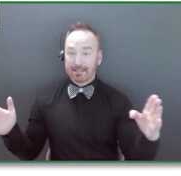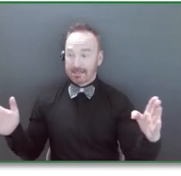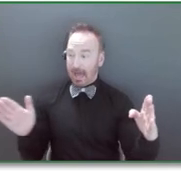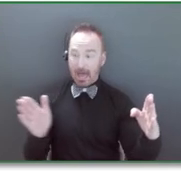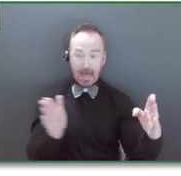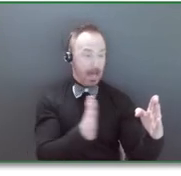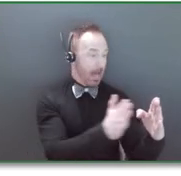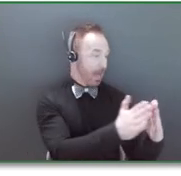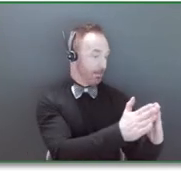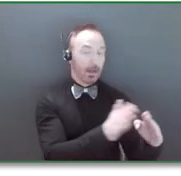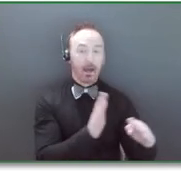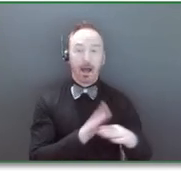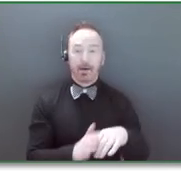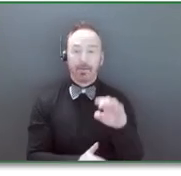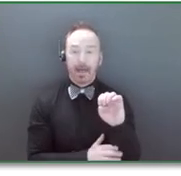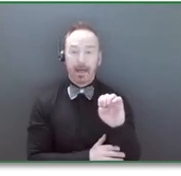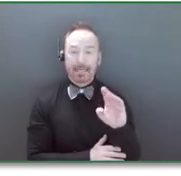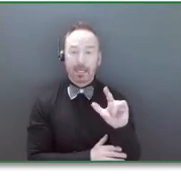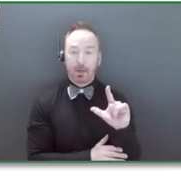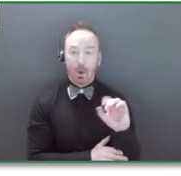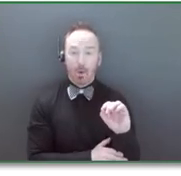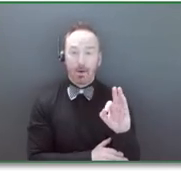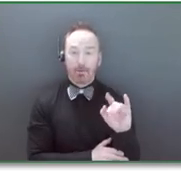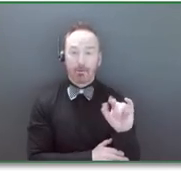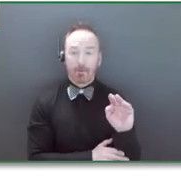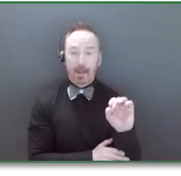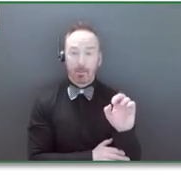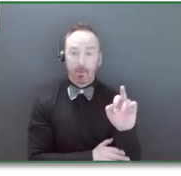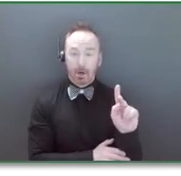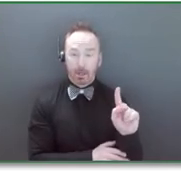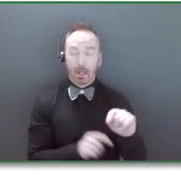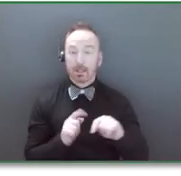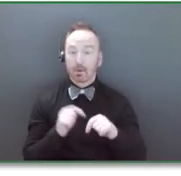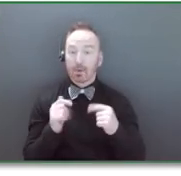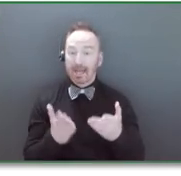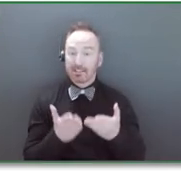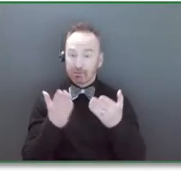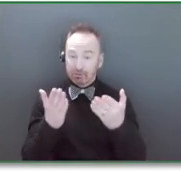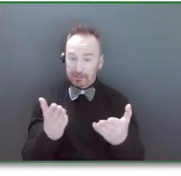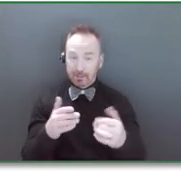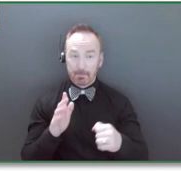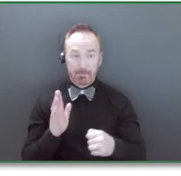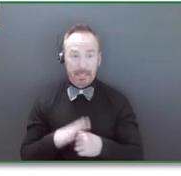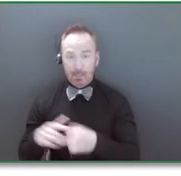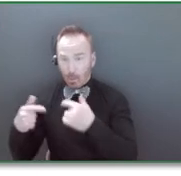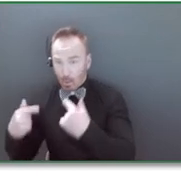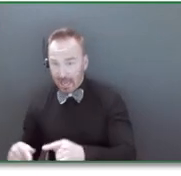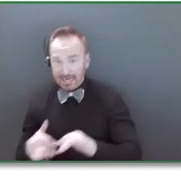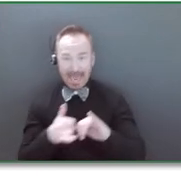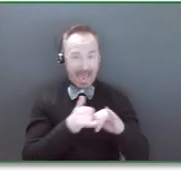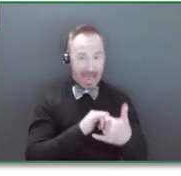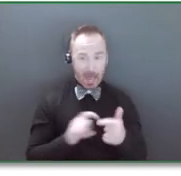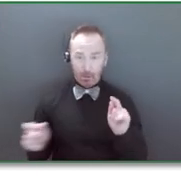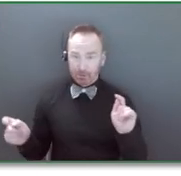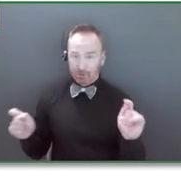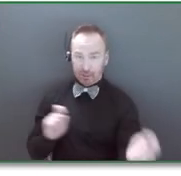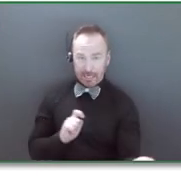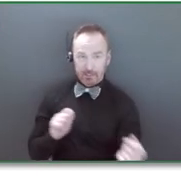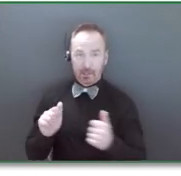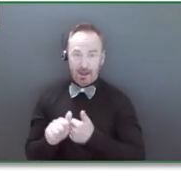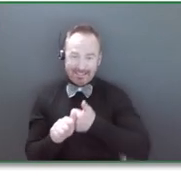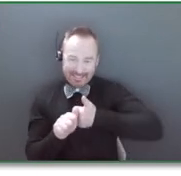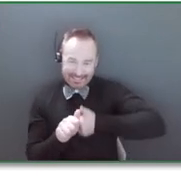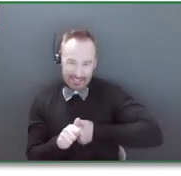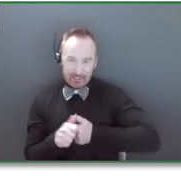socio-ecological framework, or the TESA. Basically, what we're suggesting is to think of when and how change occurs across each layer of the